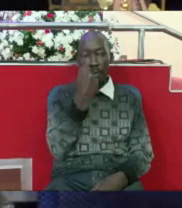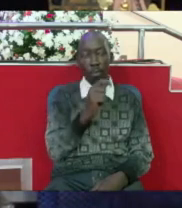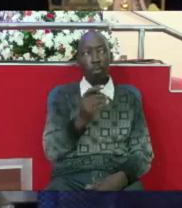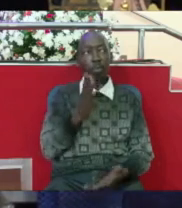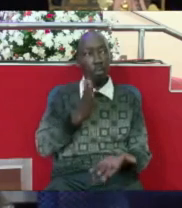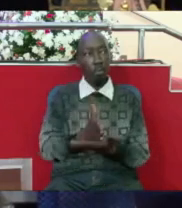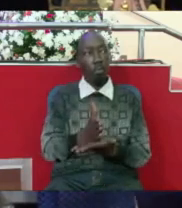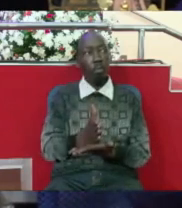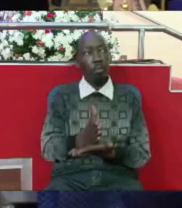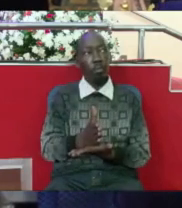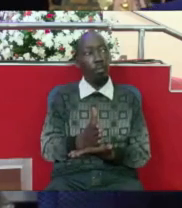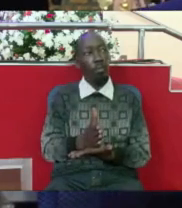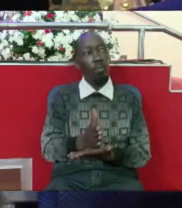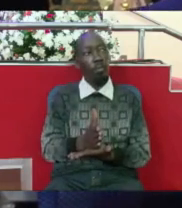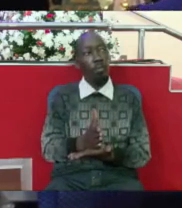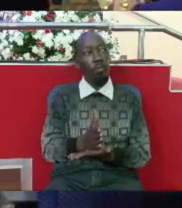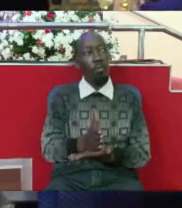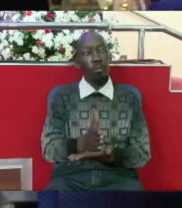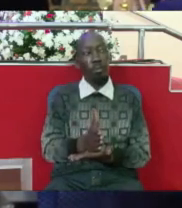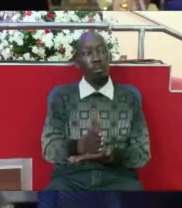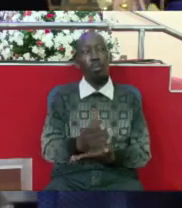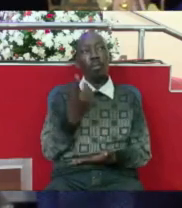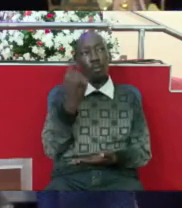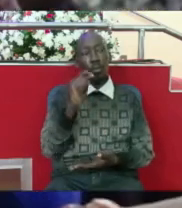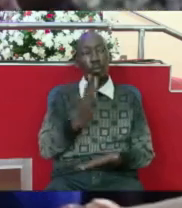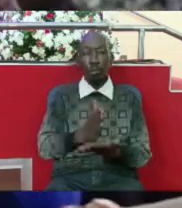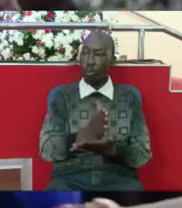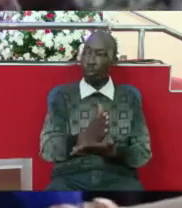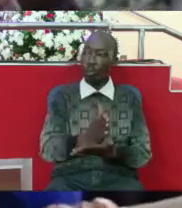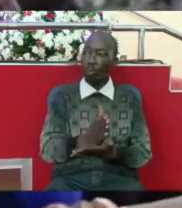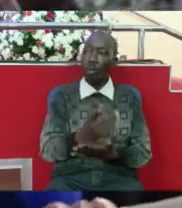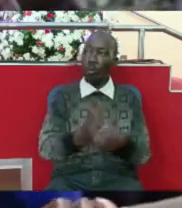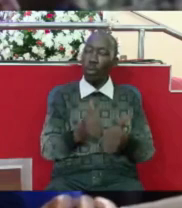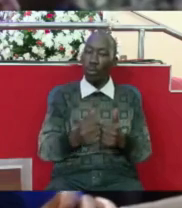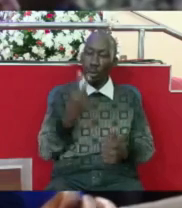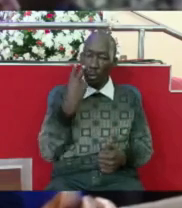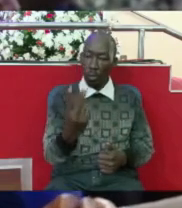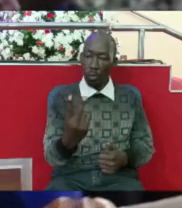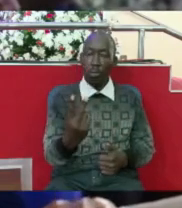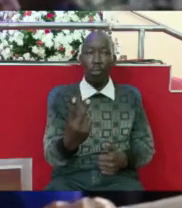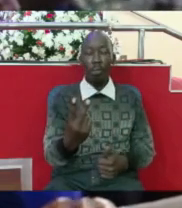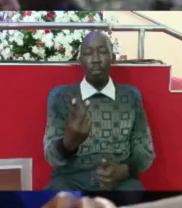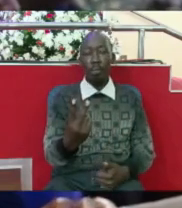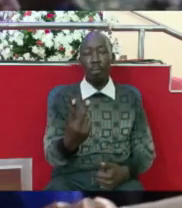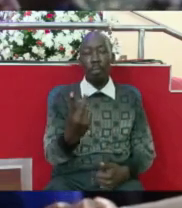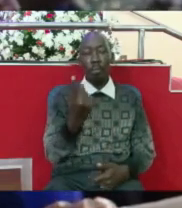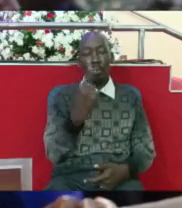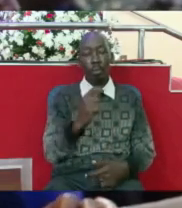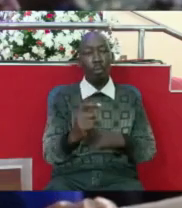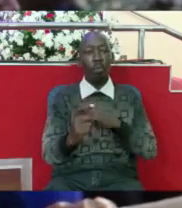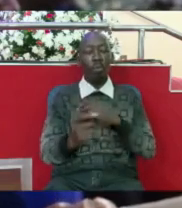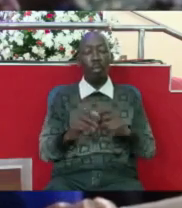substance, ajambo, the reality, linaloonekana, the